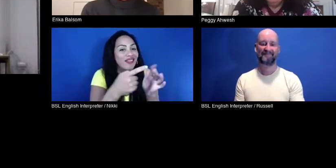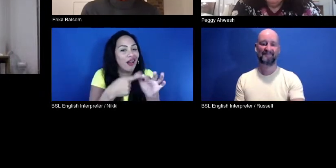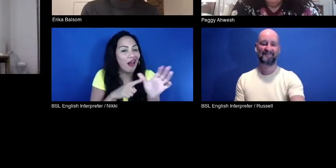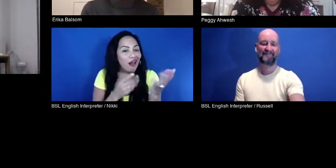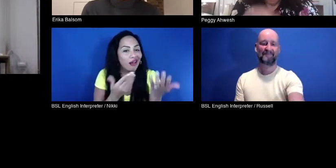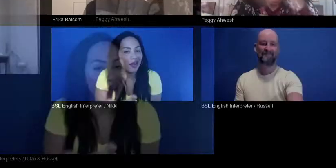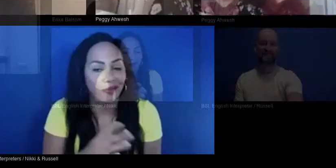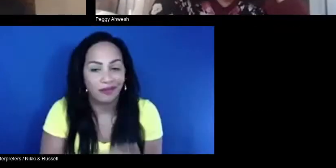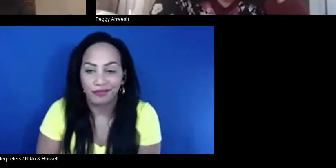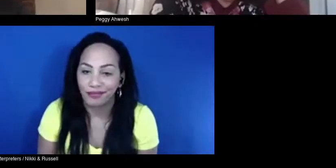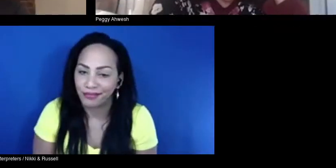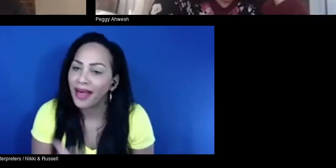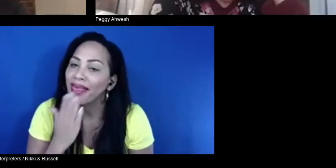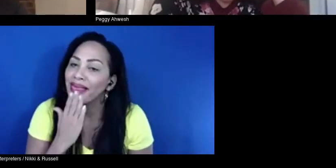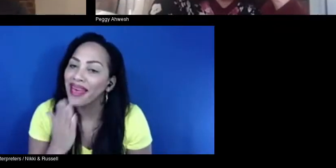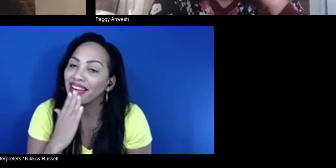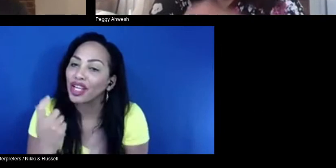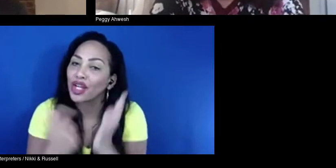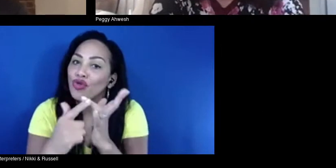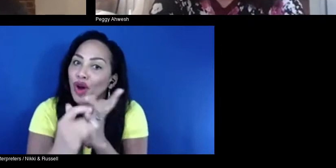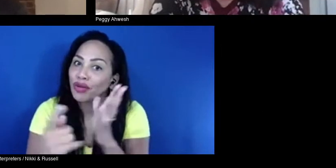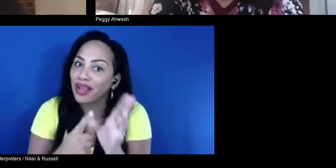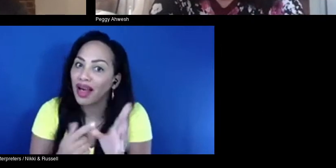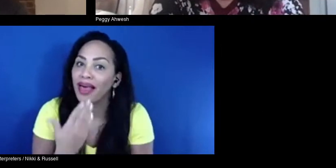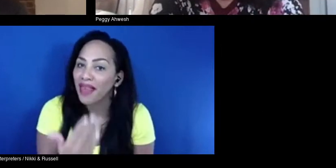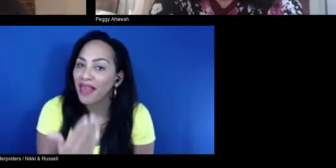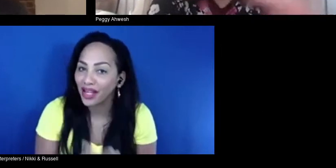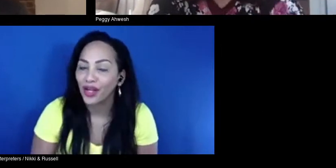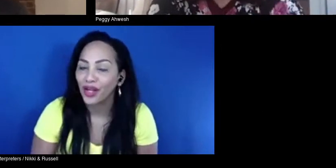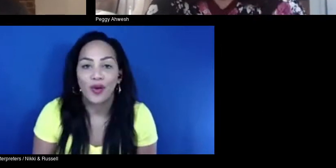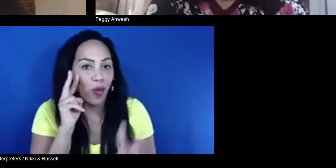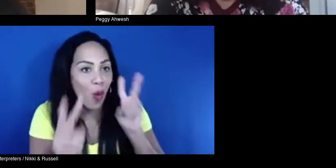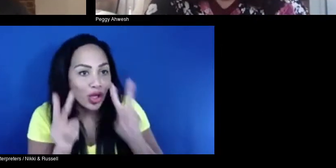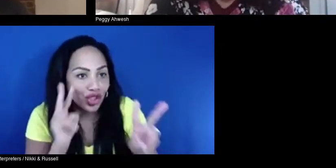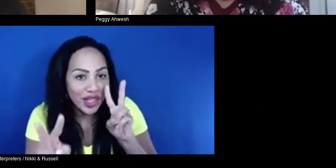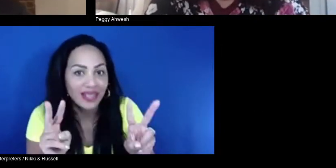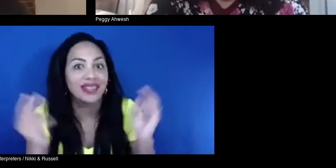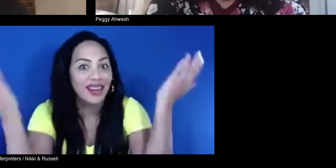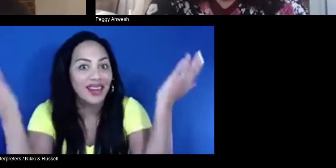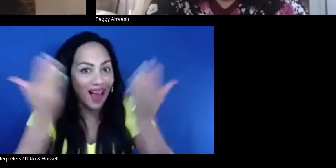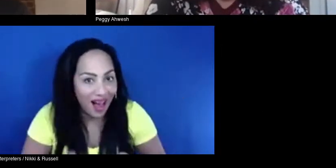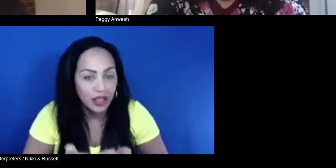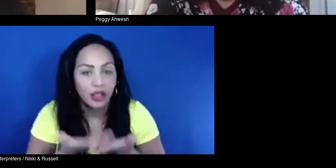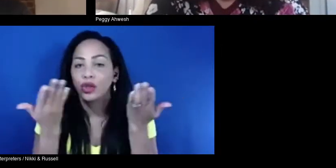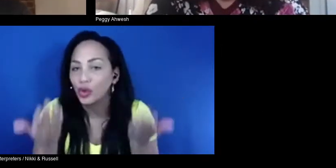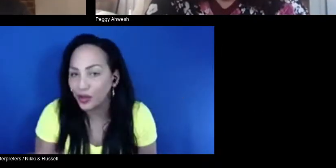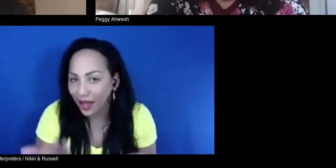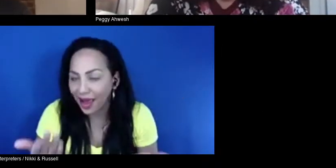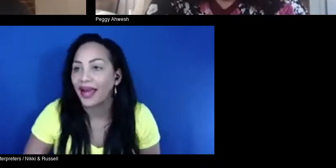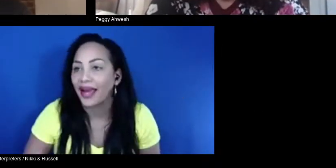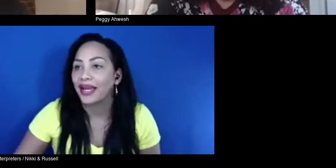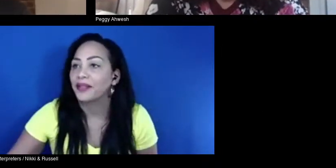much, Rosa. Thanks to everyone for watching today.